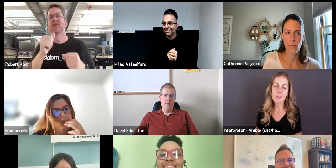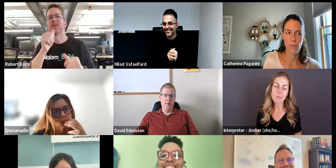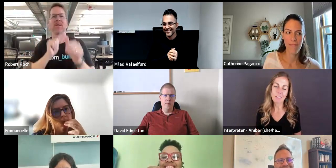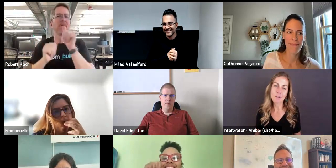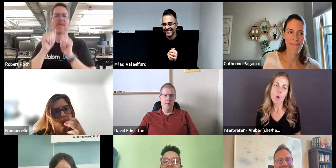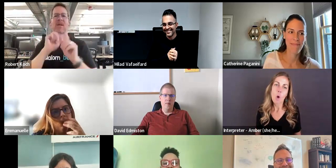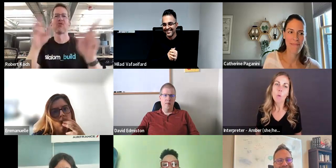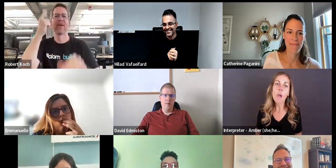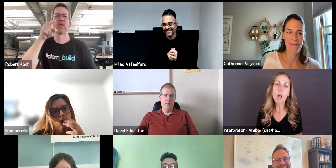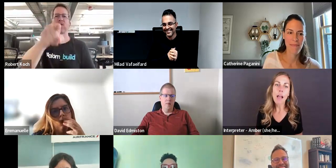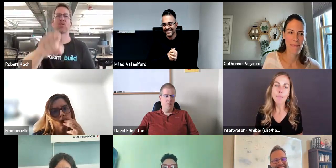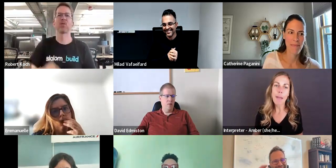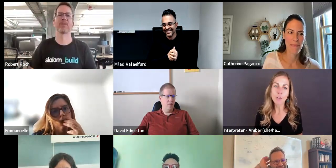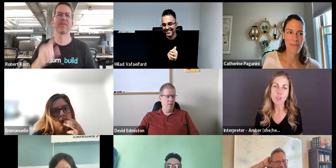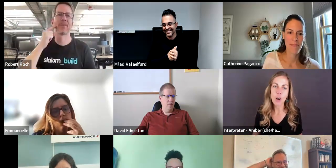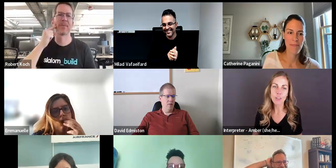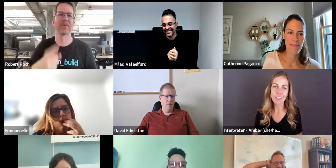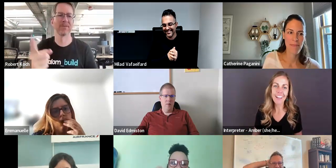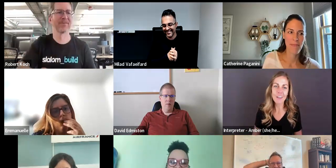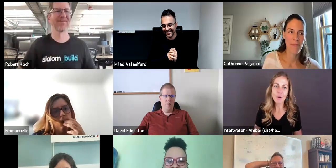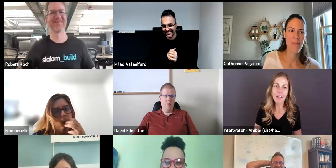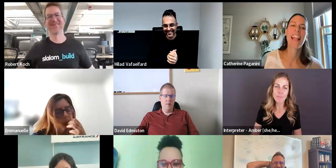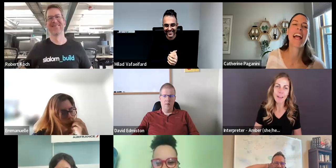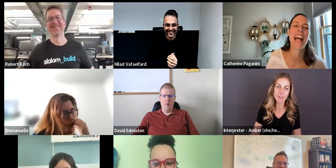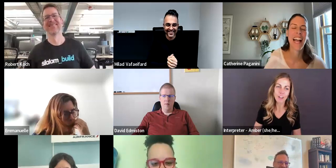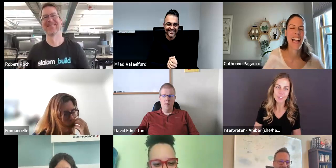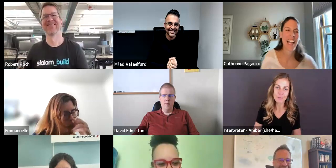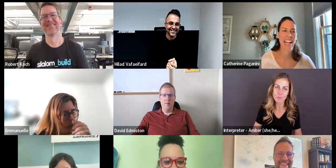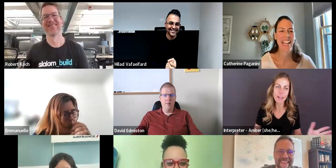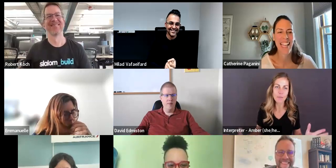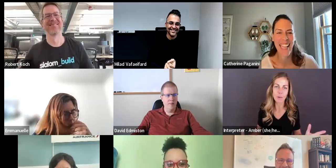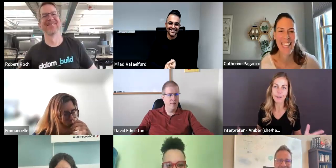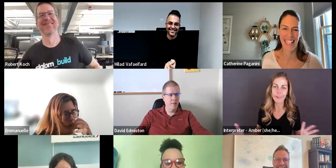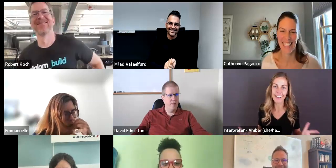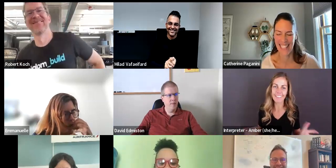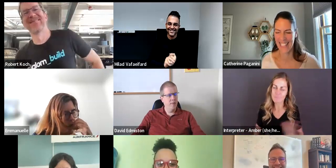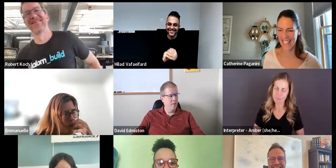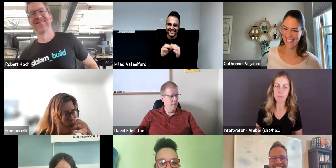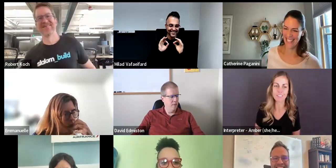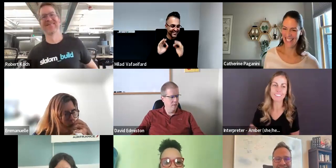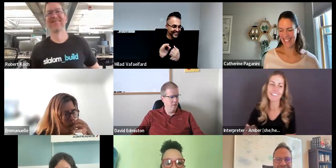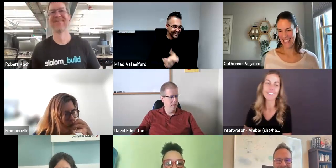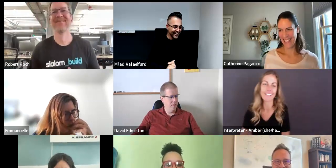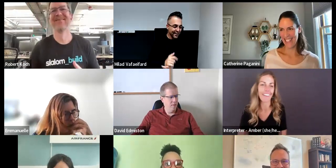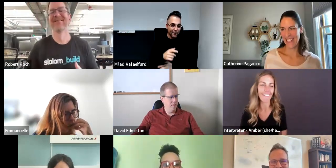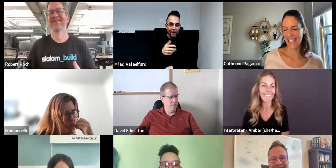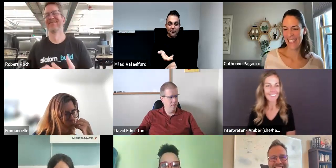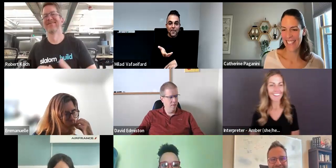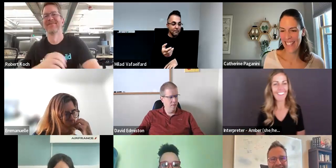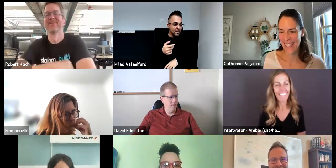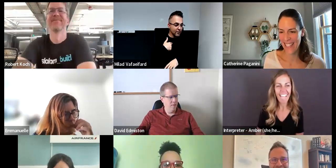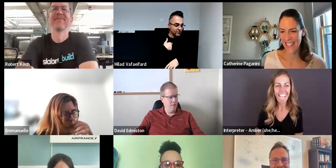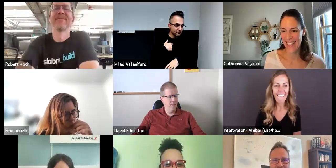Ace Rob says, we all have battle scars. We'll have battle scars and ready for you and be able to tell the tale.